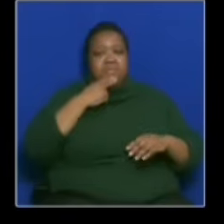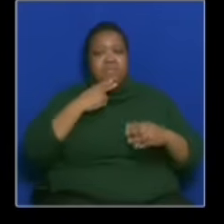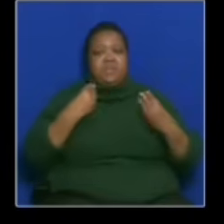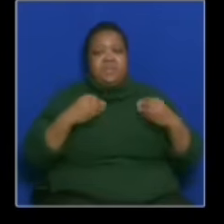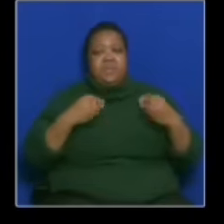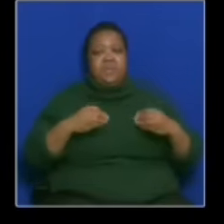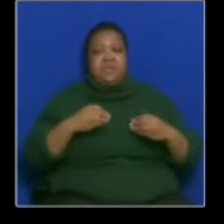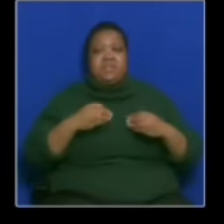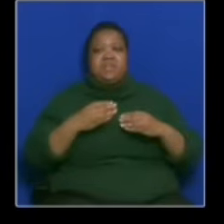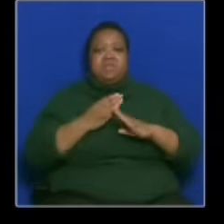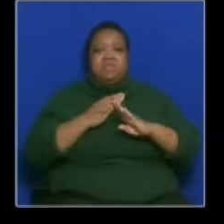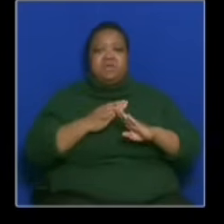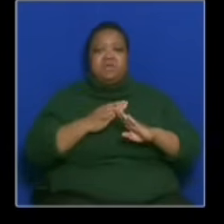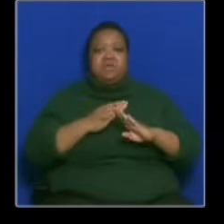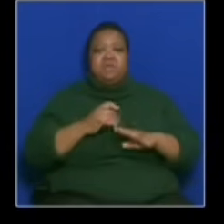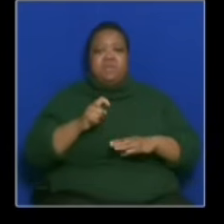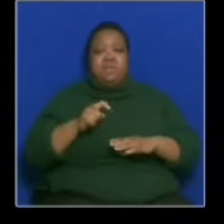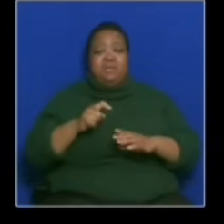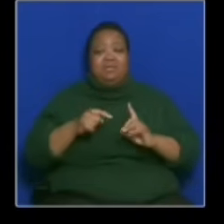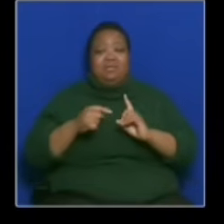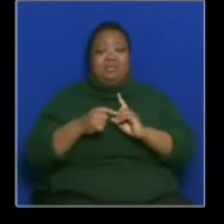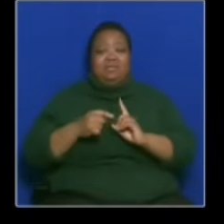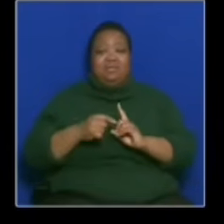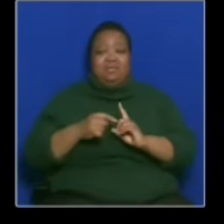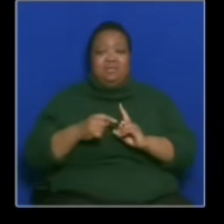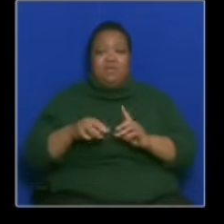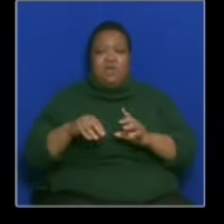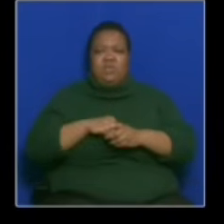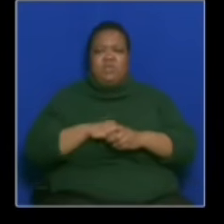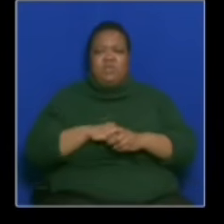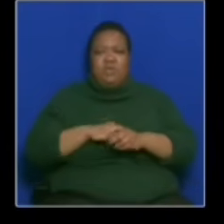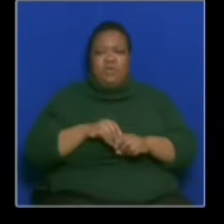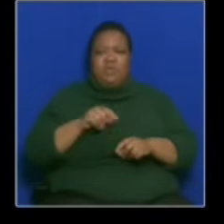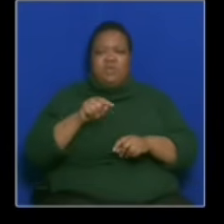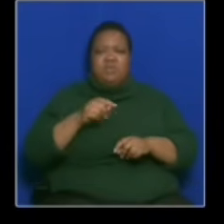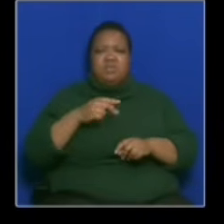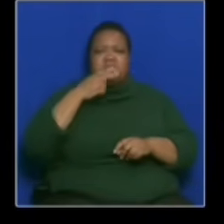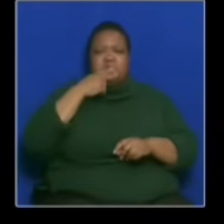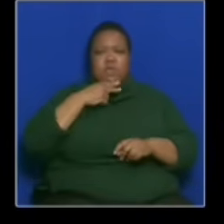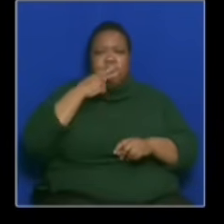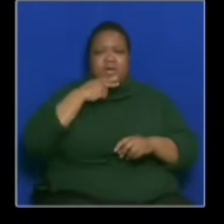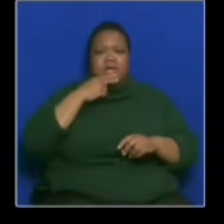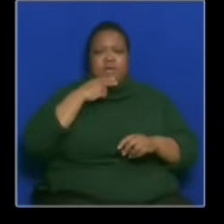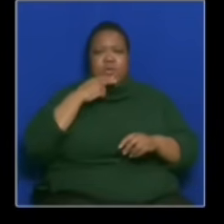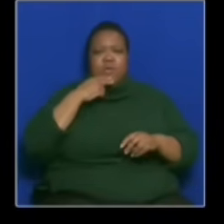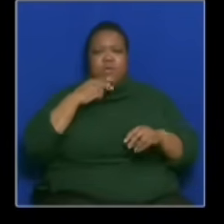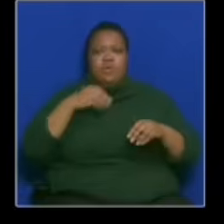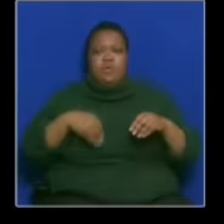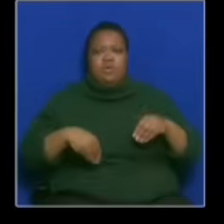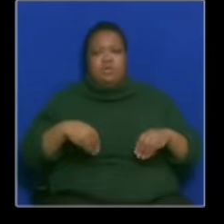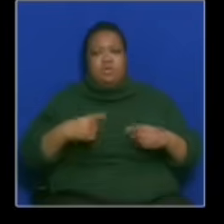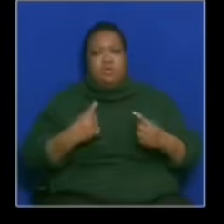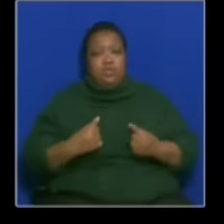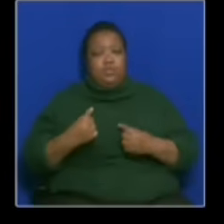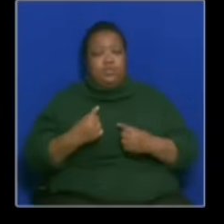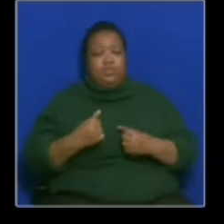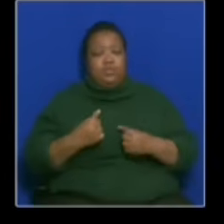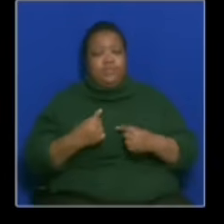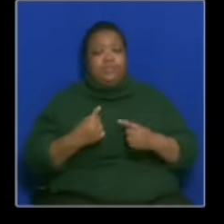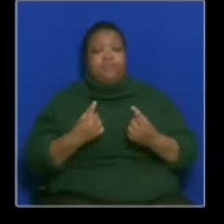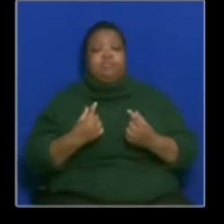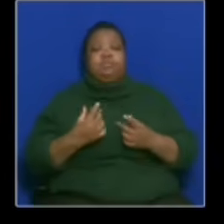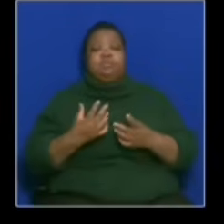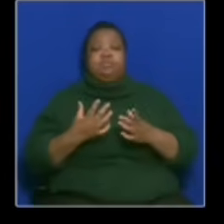tobacco market for essentially doing the work of crime intelligence in relation to